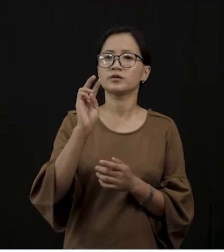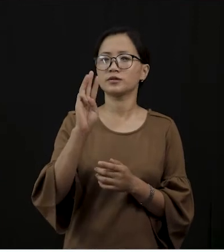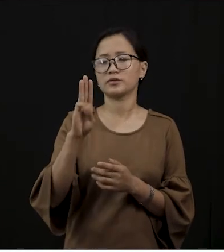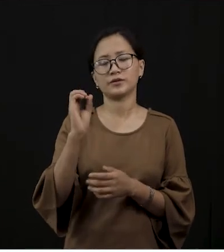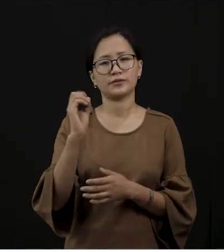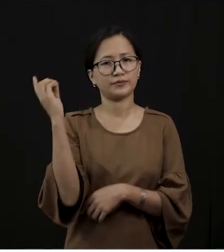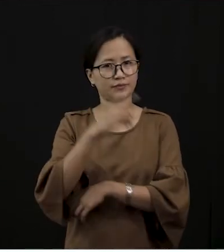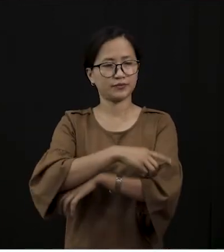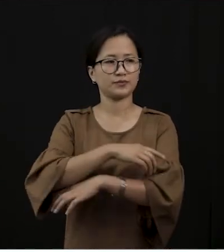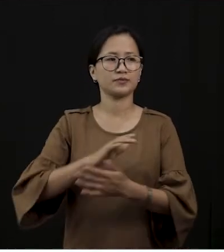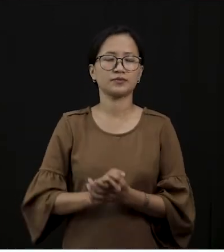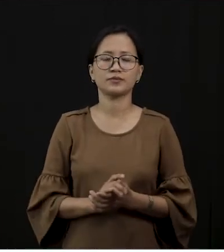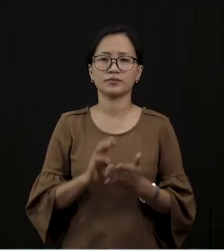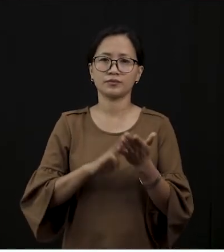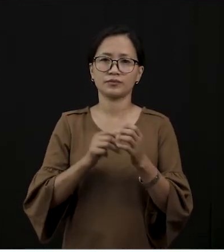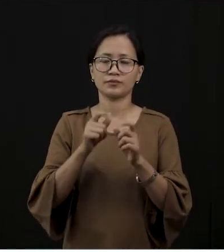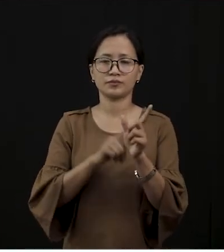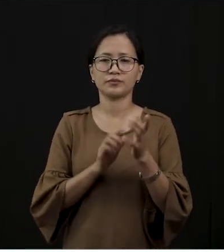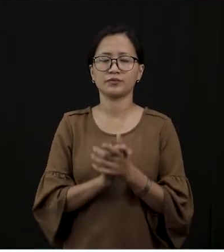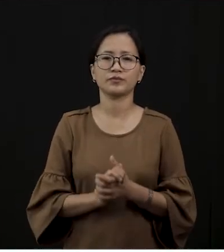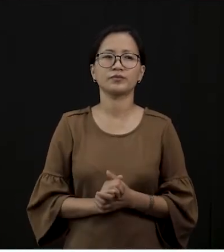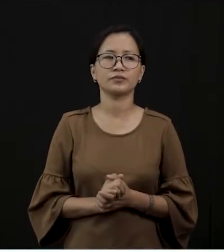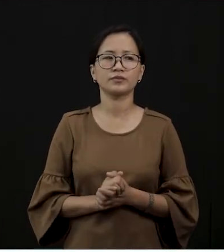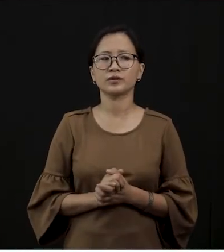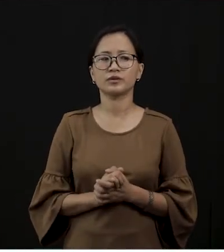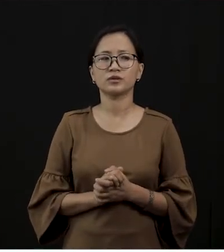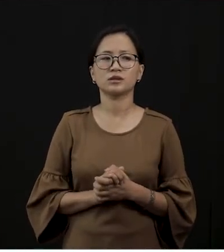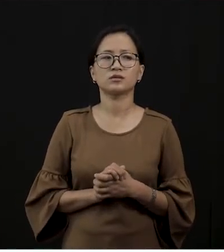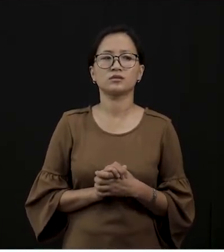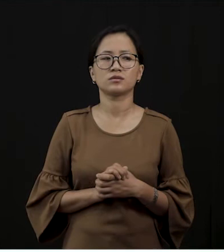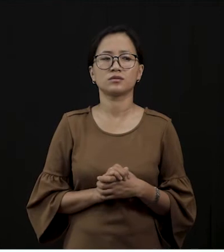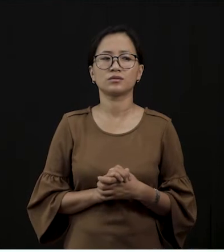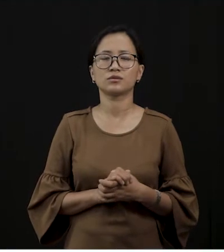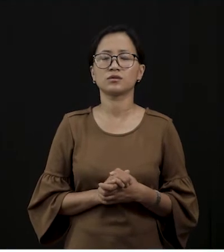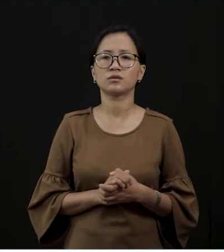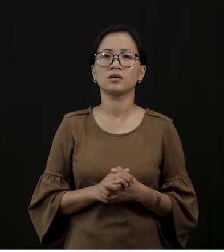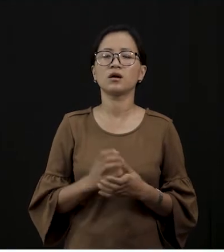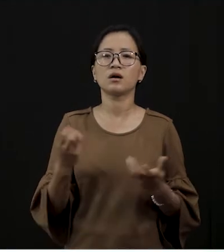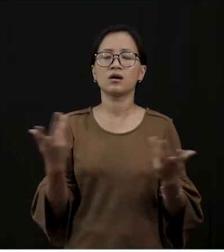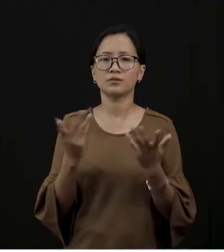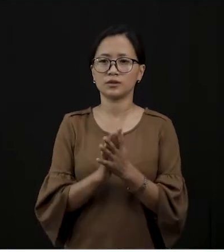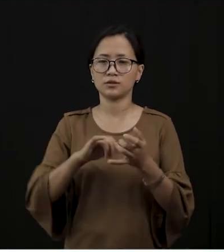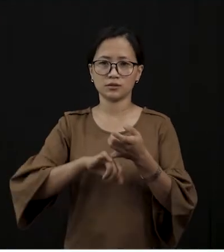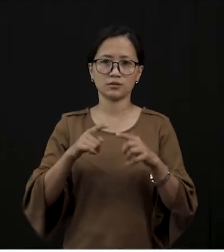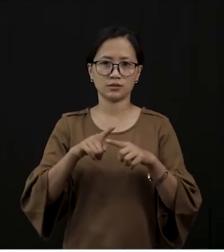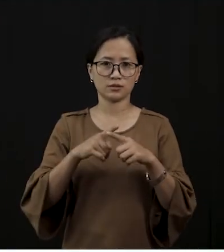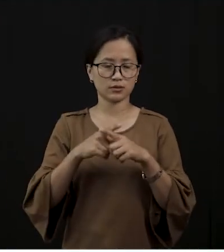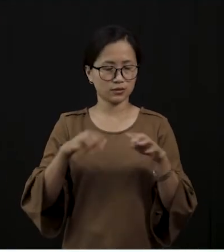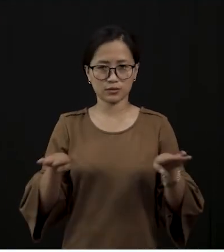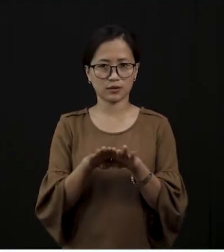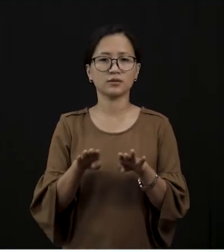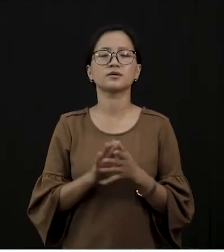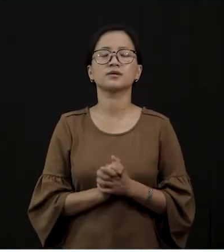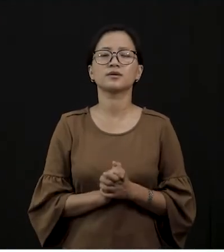Then this is the month of May 2021. Then how many Sundays? 1, 2, 3,